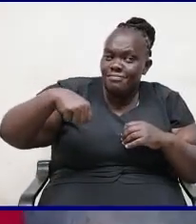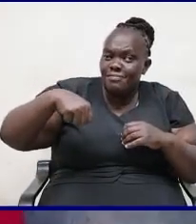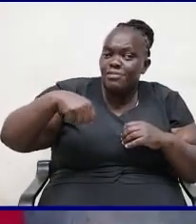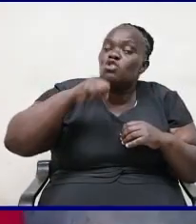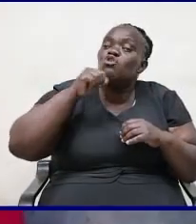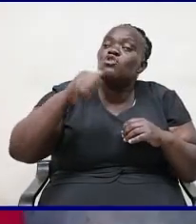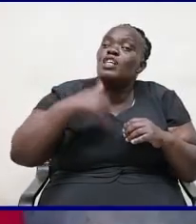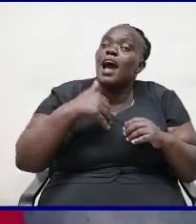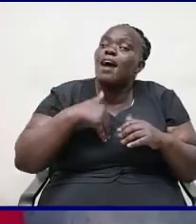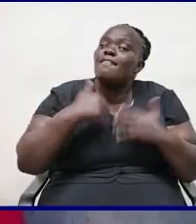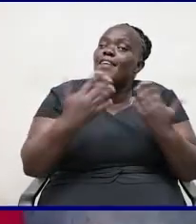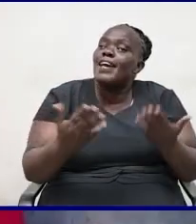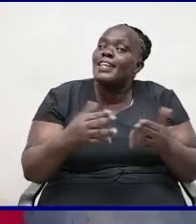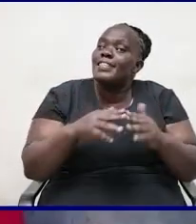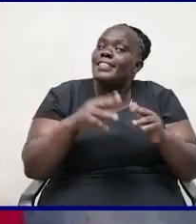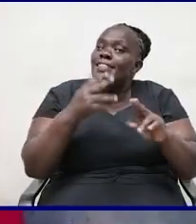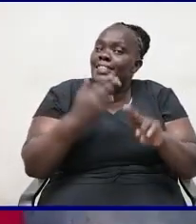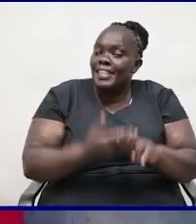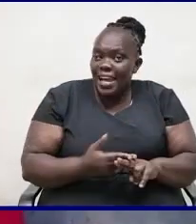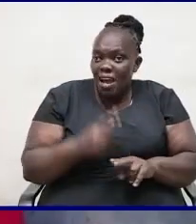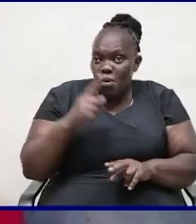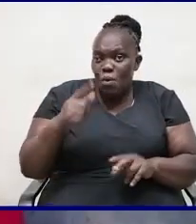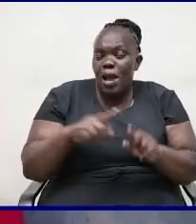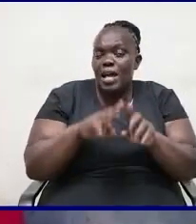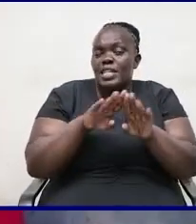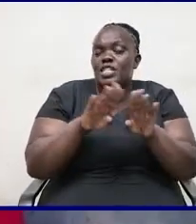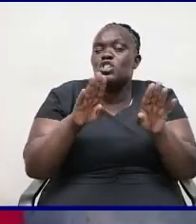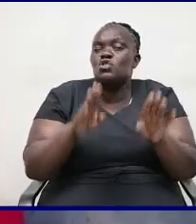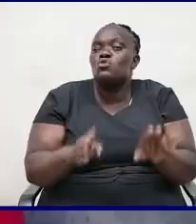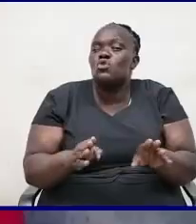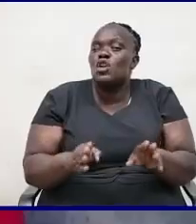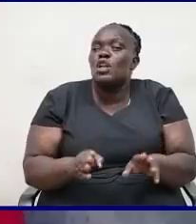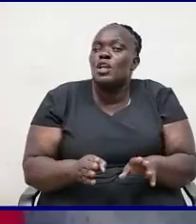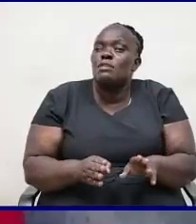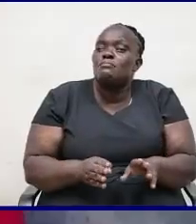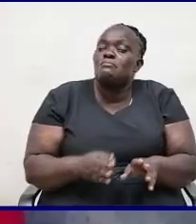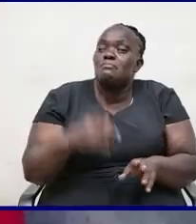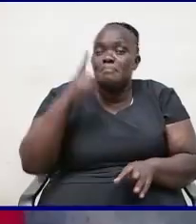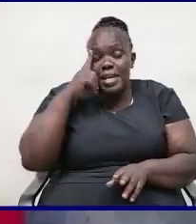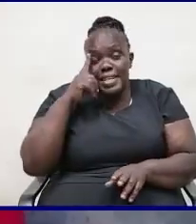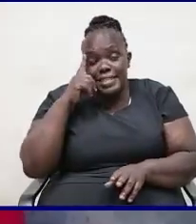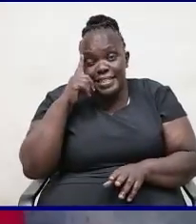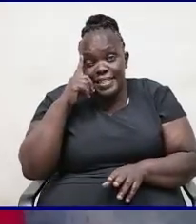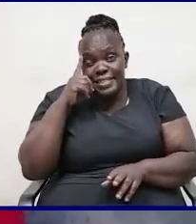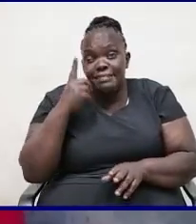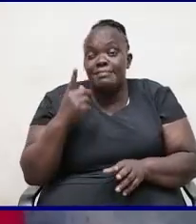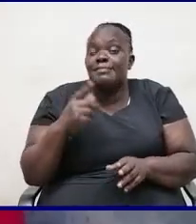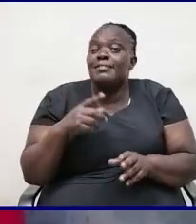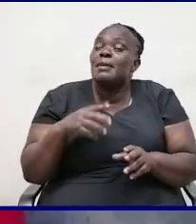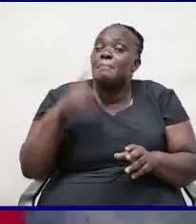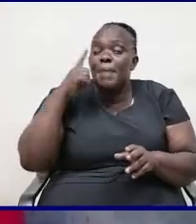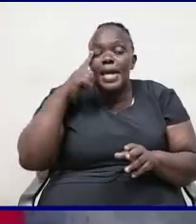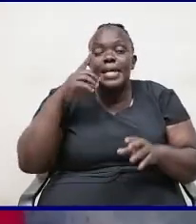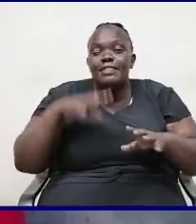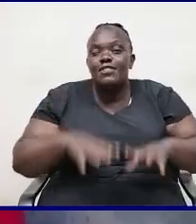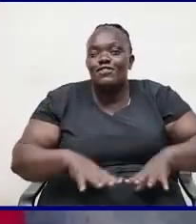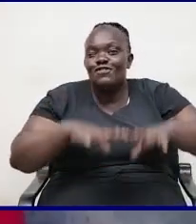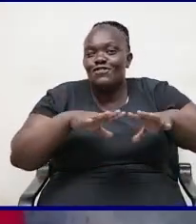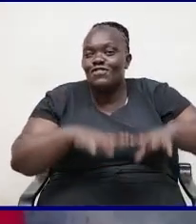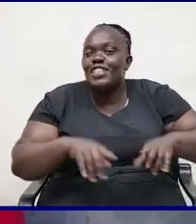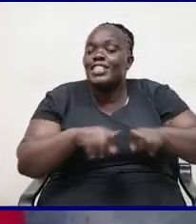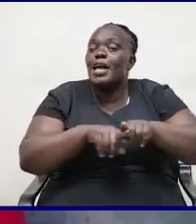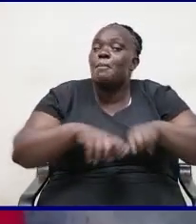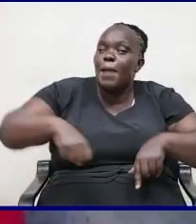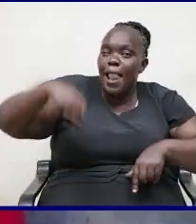was, I didn't have any stool or any chair. I only had one stool, of course, with the bed, those spiral beds, and the